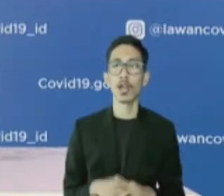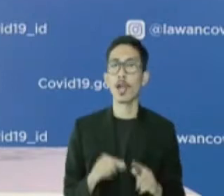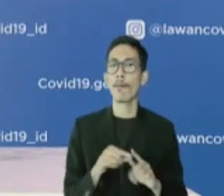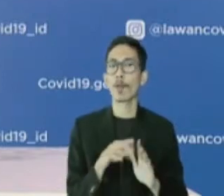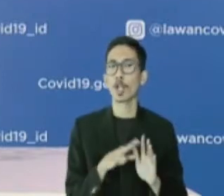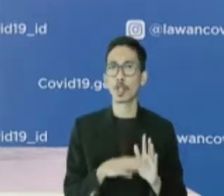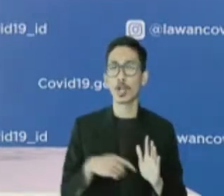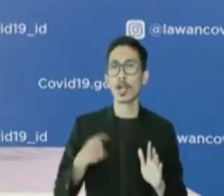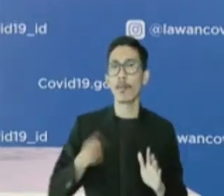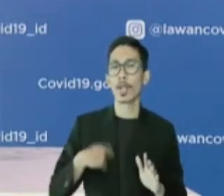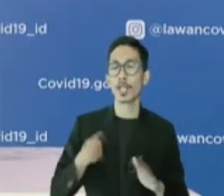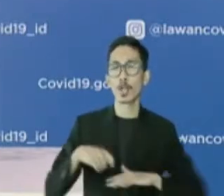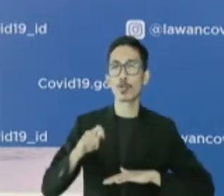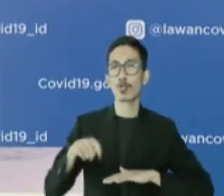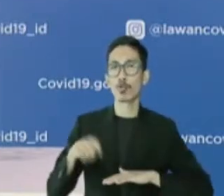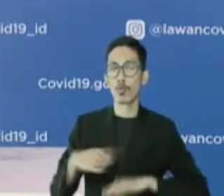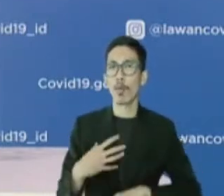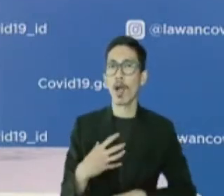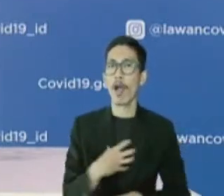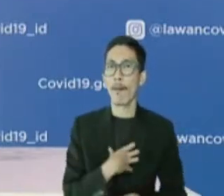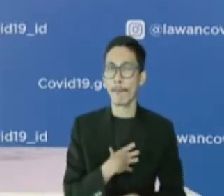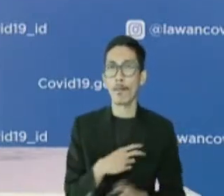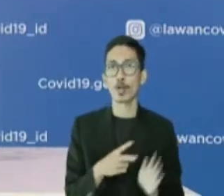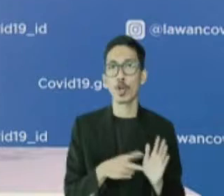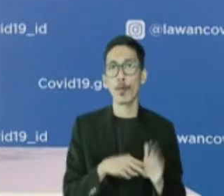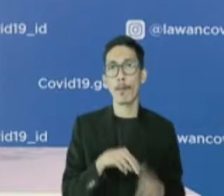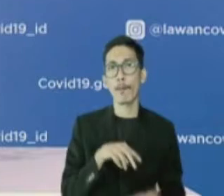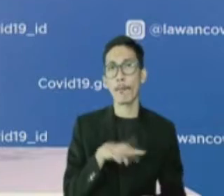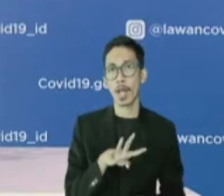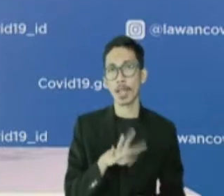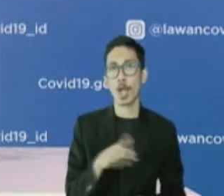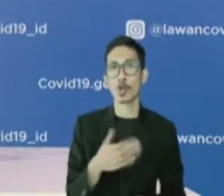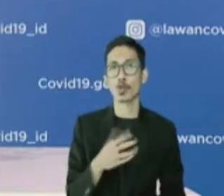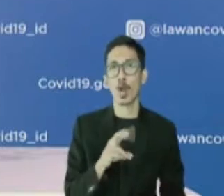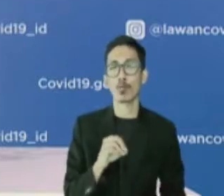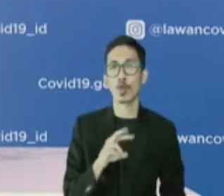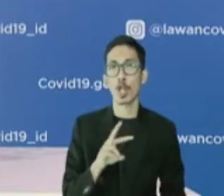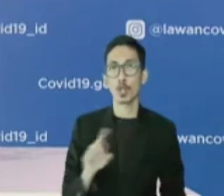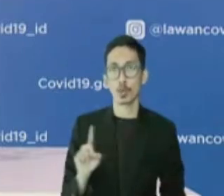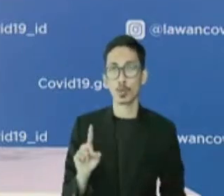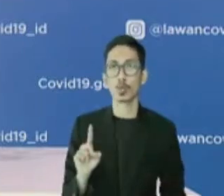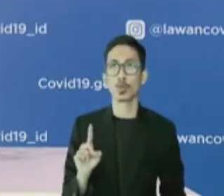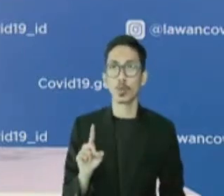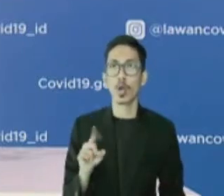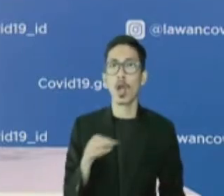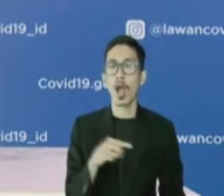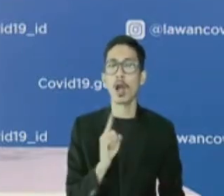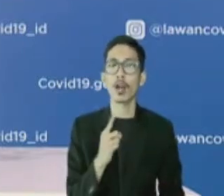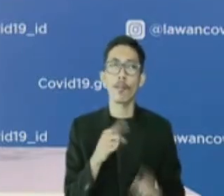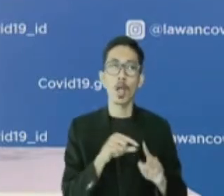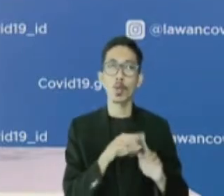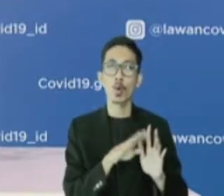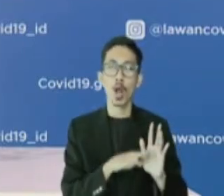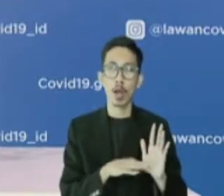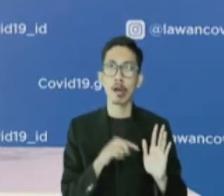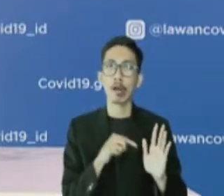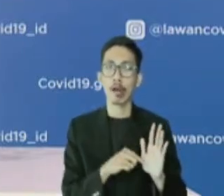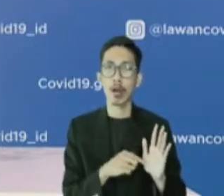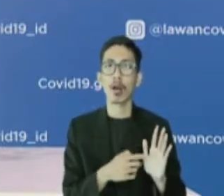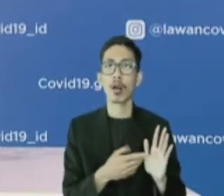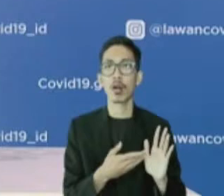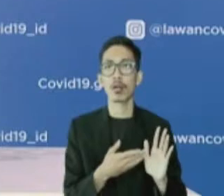number 34 of 2021, which is the decree of the Ministry of Law and Human Rights, number